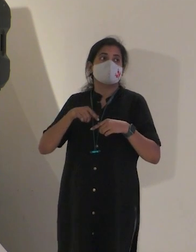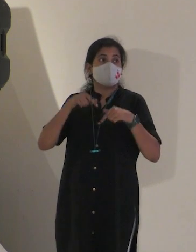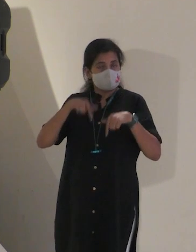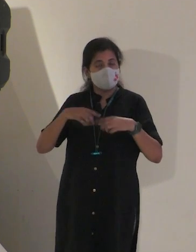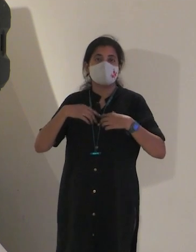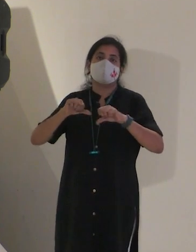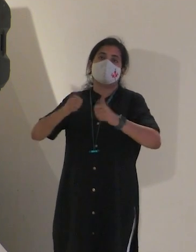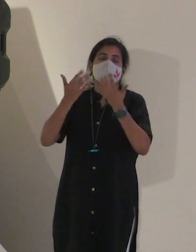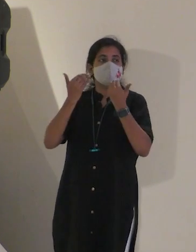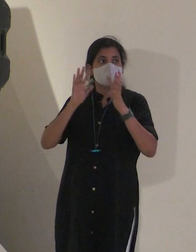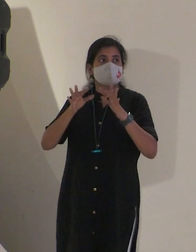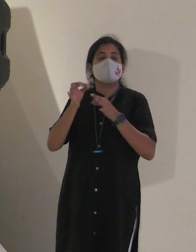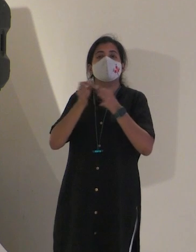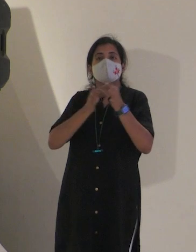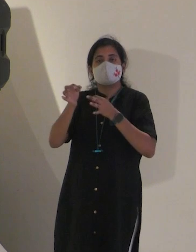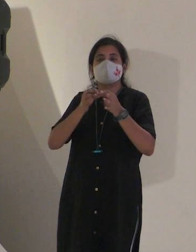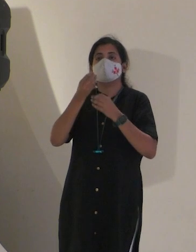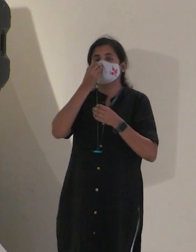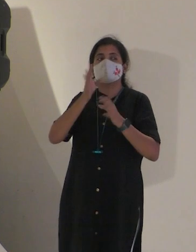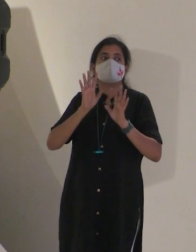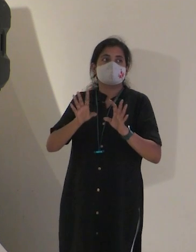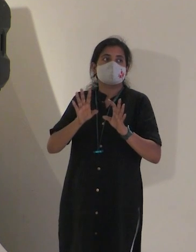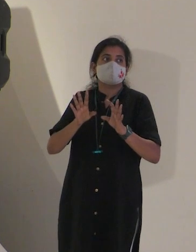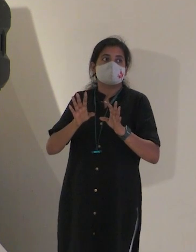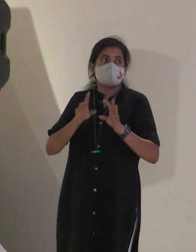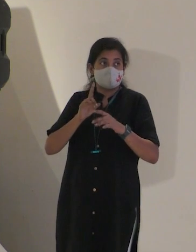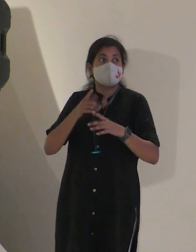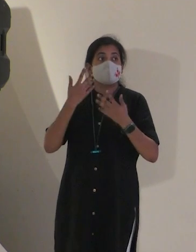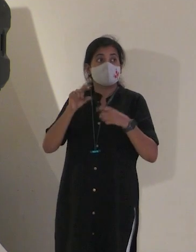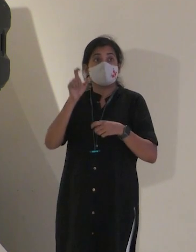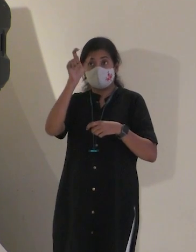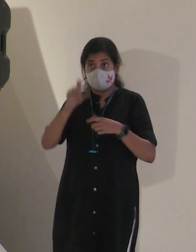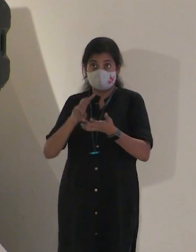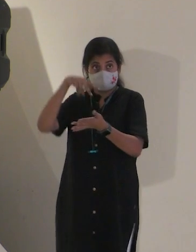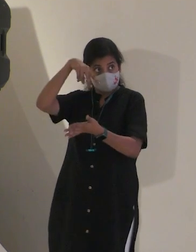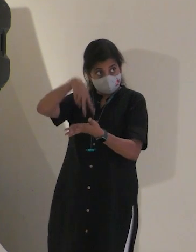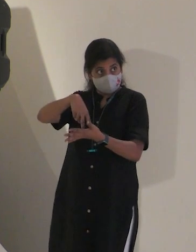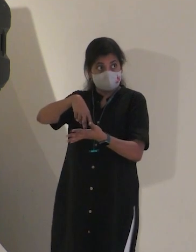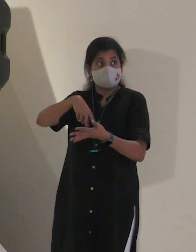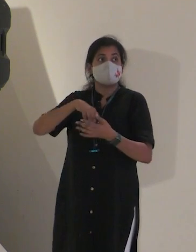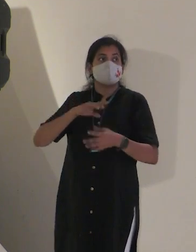explain things much better than when one person is standing there and trying to,